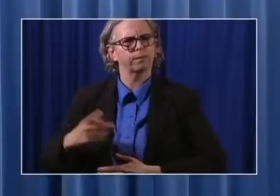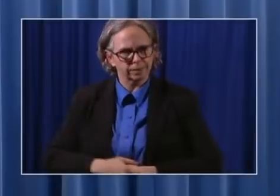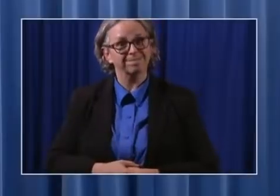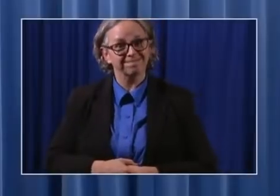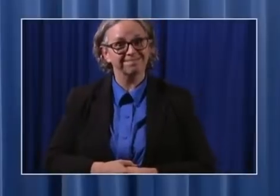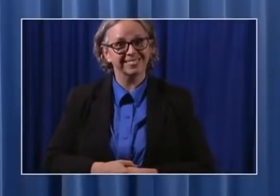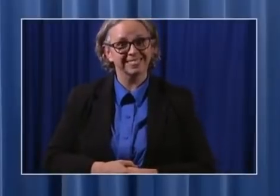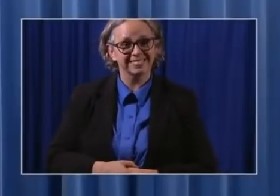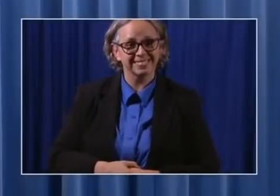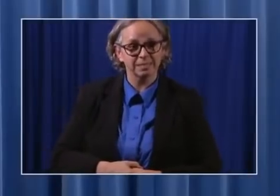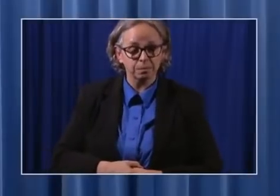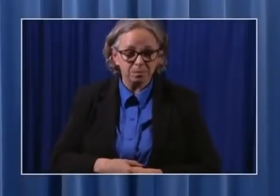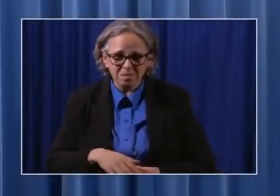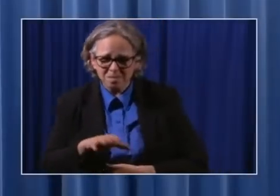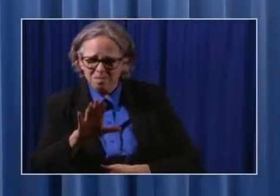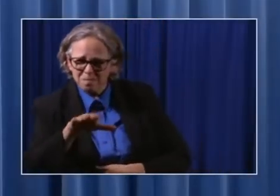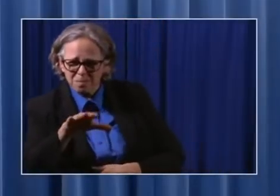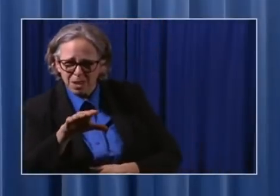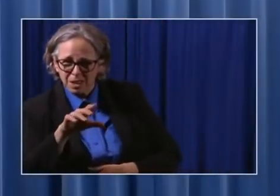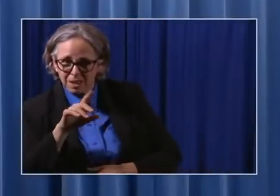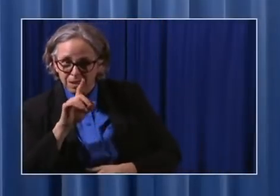Portland, would that be okay in Ohio?